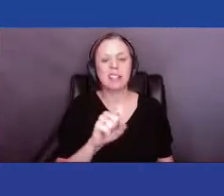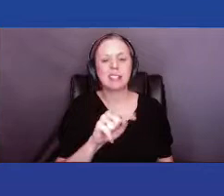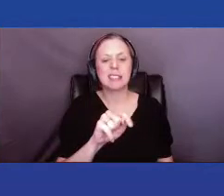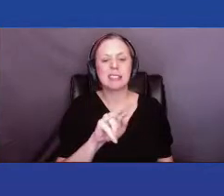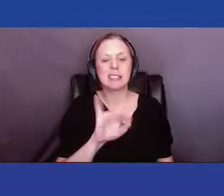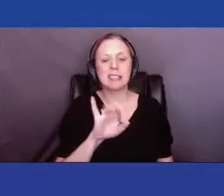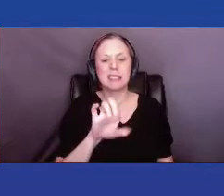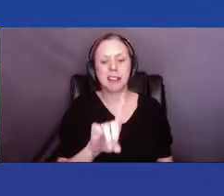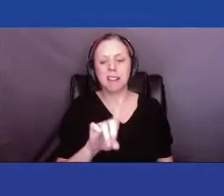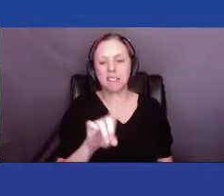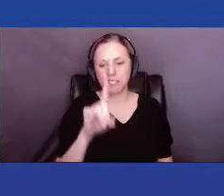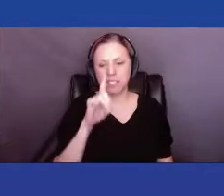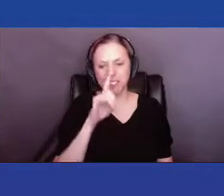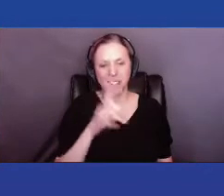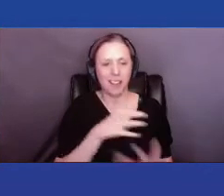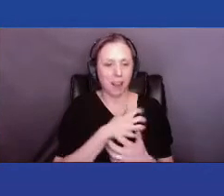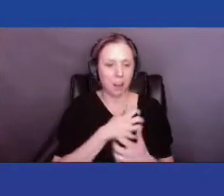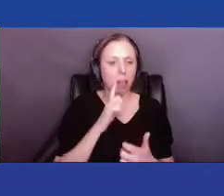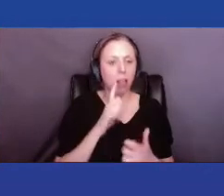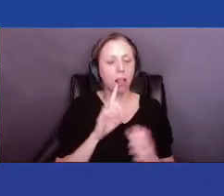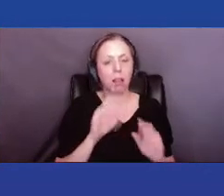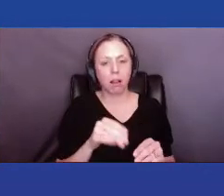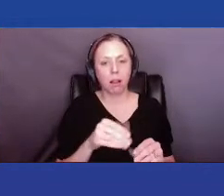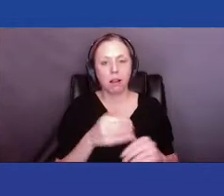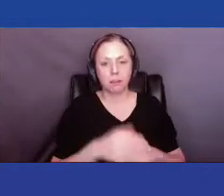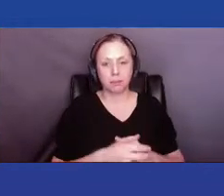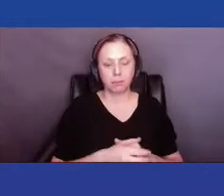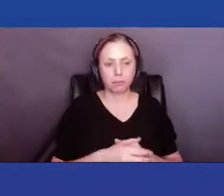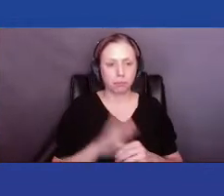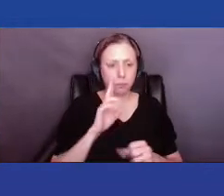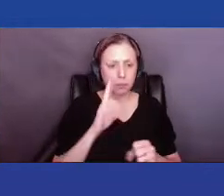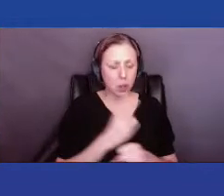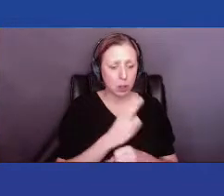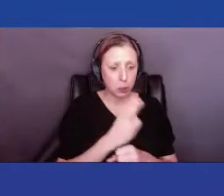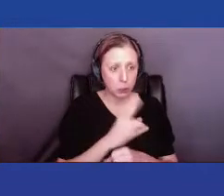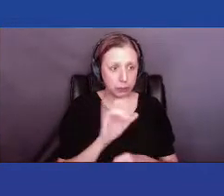And I'll go to the next slide. And I've used these